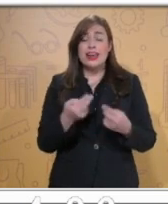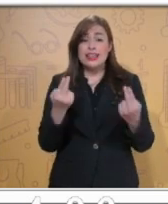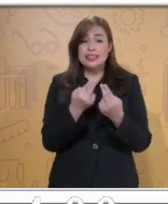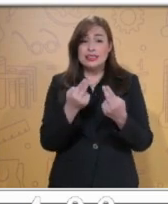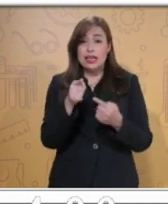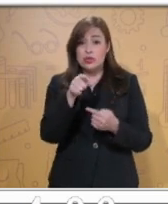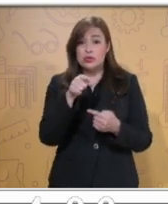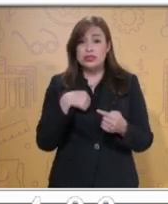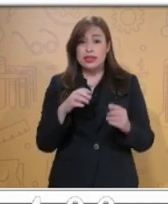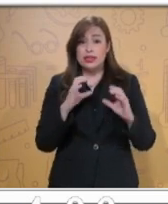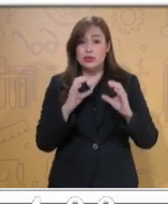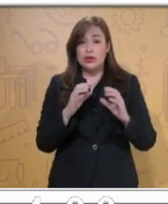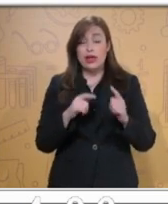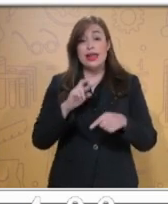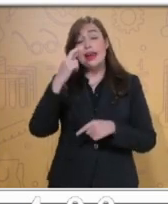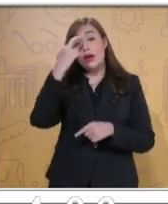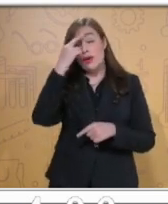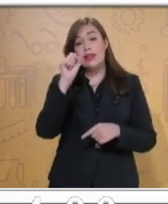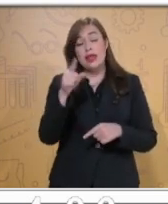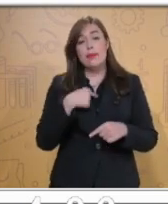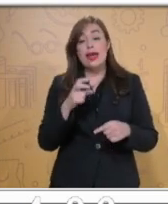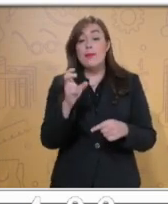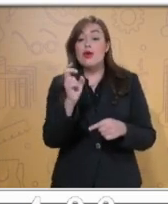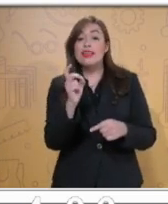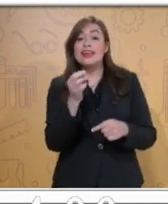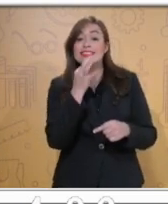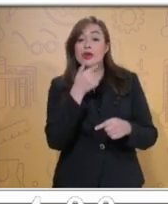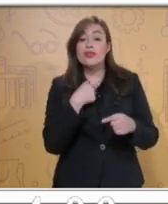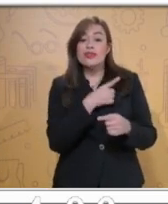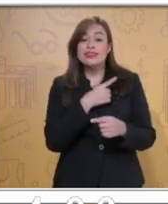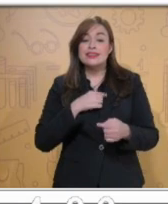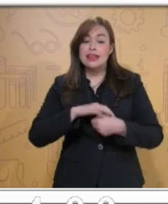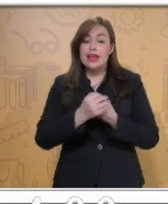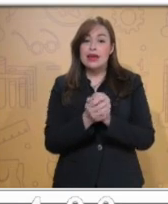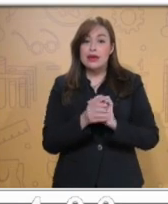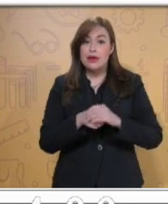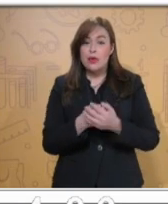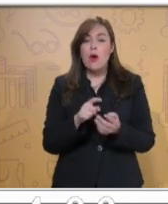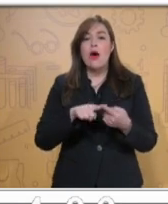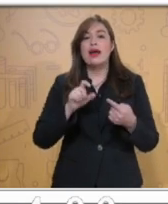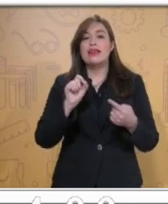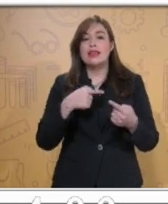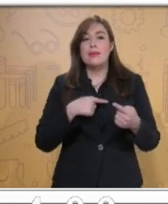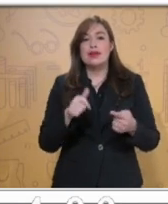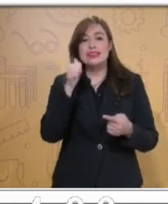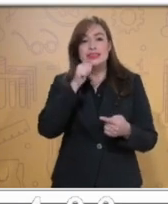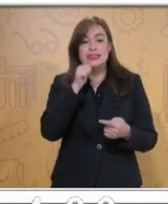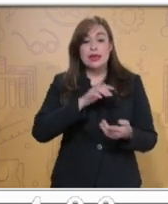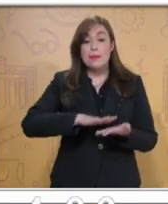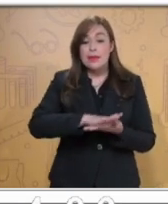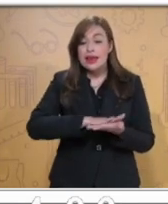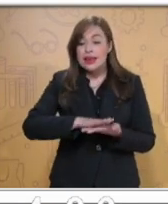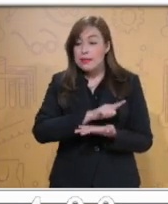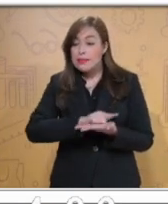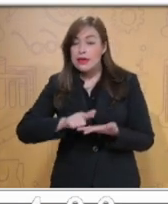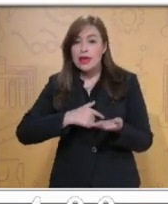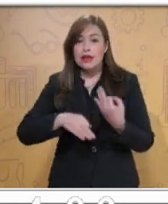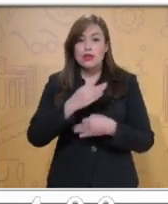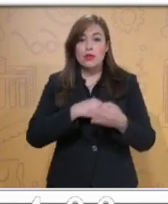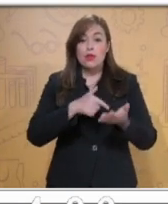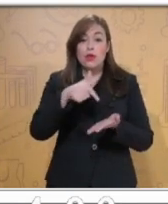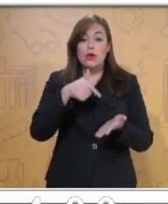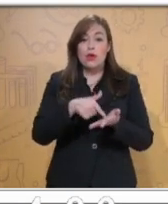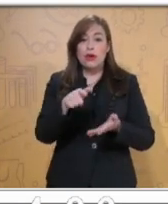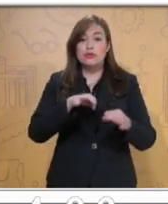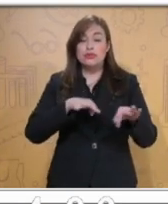internal angle of your arm. And also, I'm going to ask you, please keep your work area and common objects clean before to